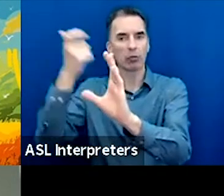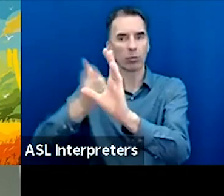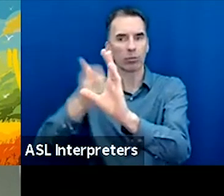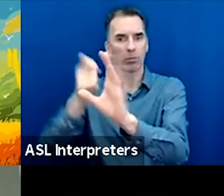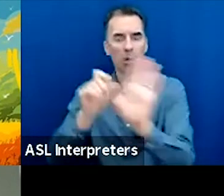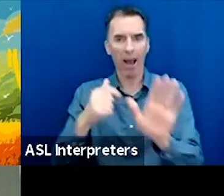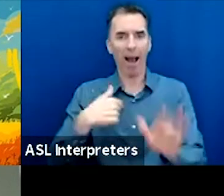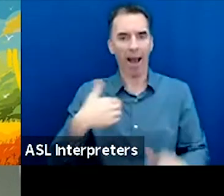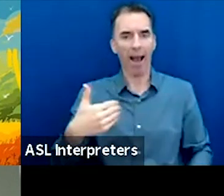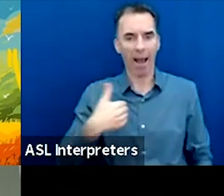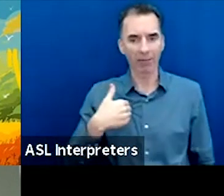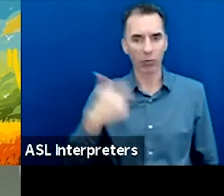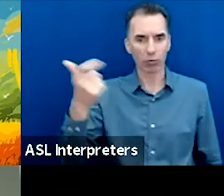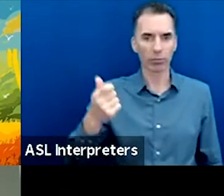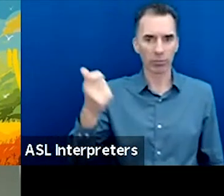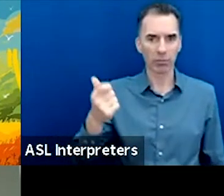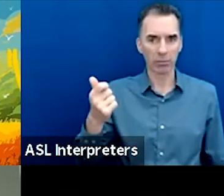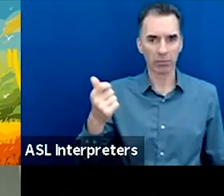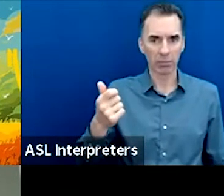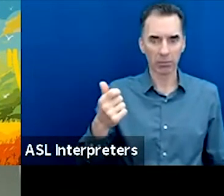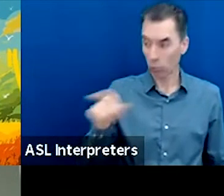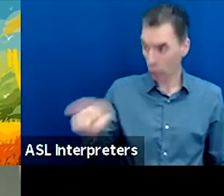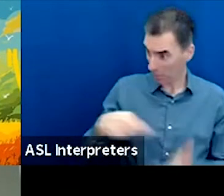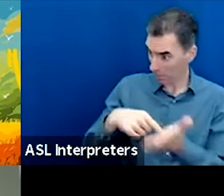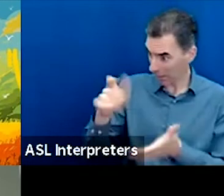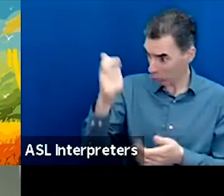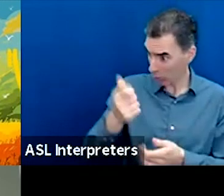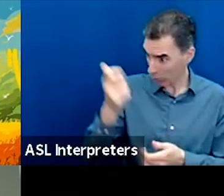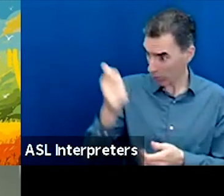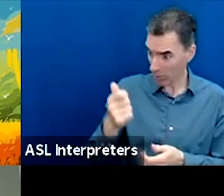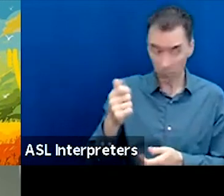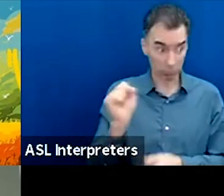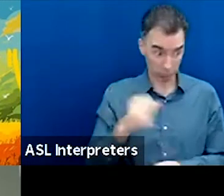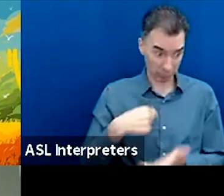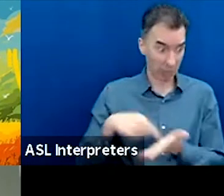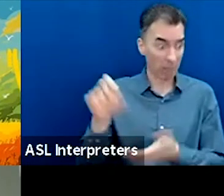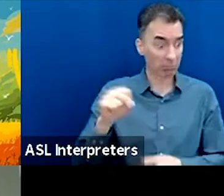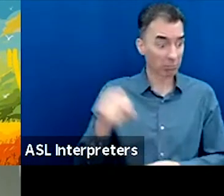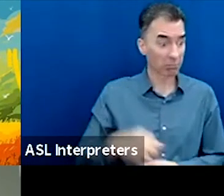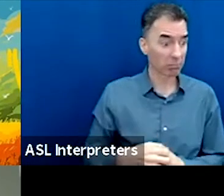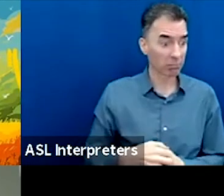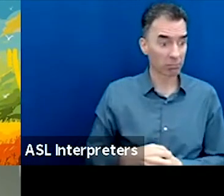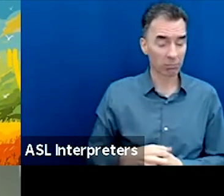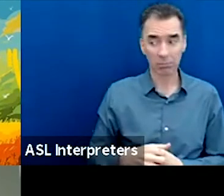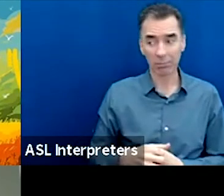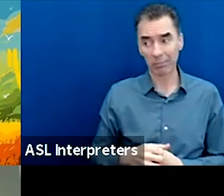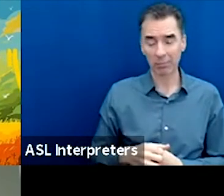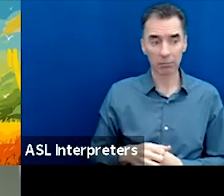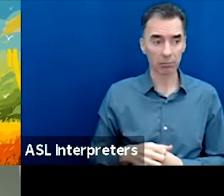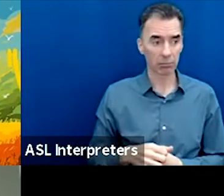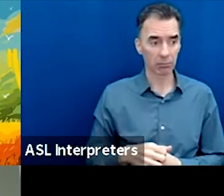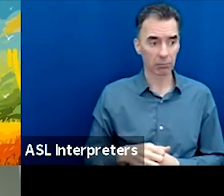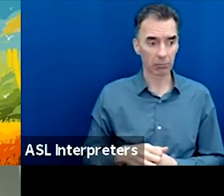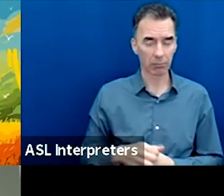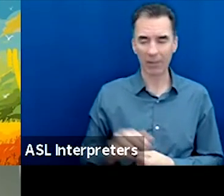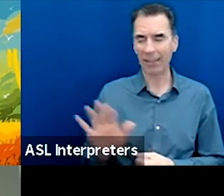have a subscription. Are you paying for that subscription? You bet I am. I'm paying myself.